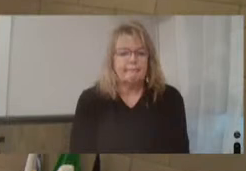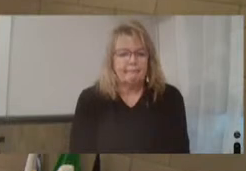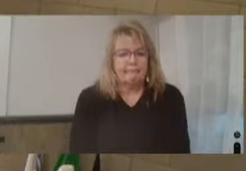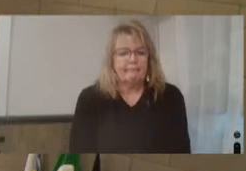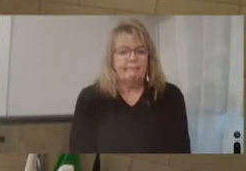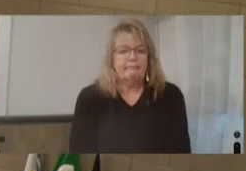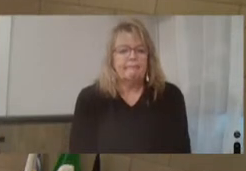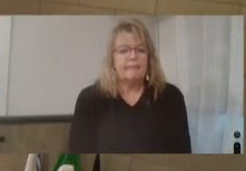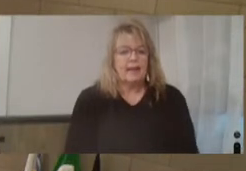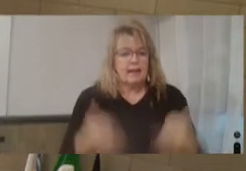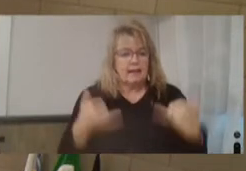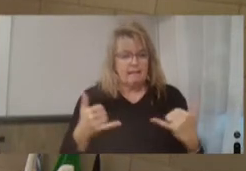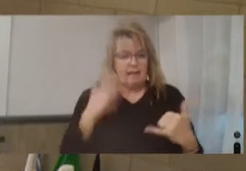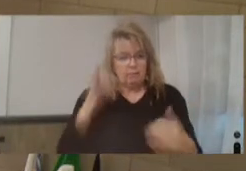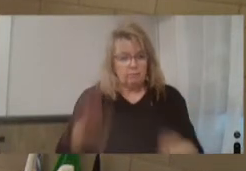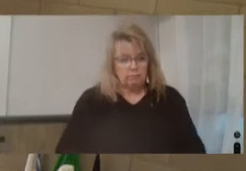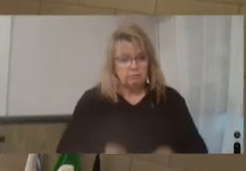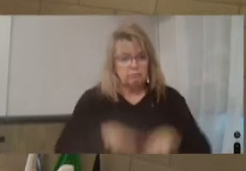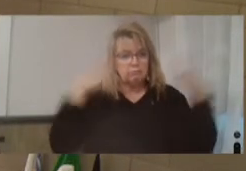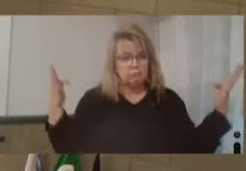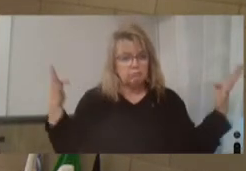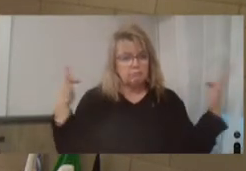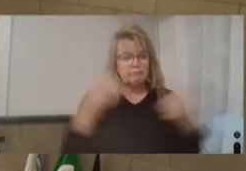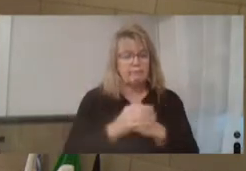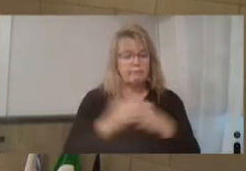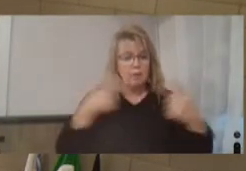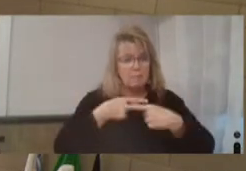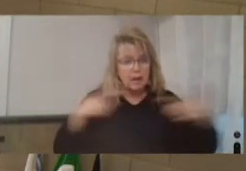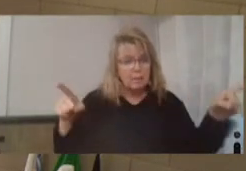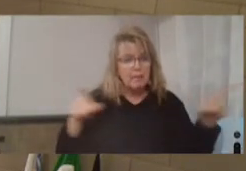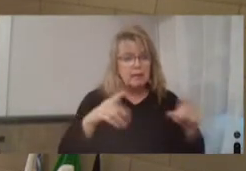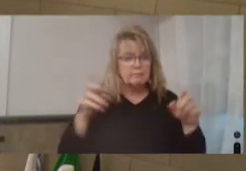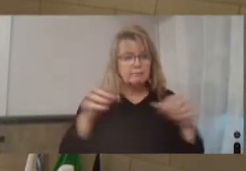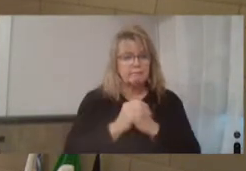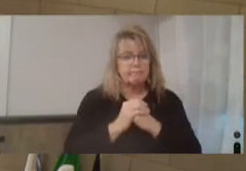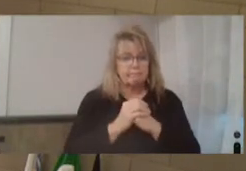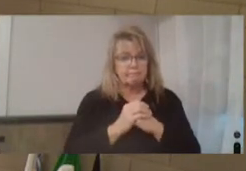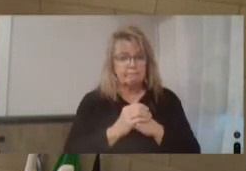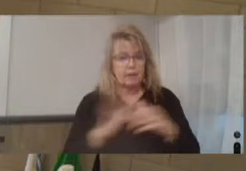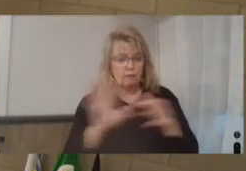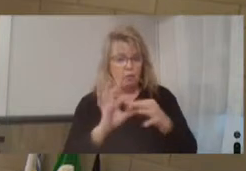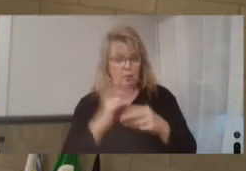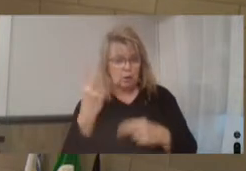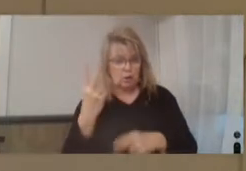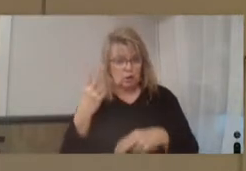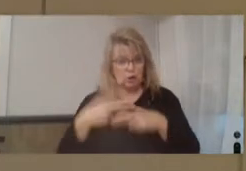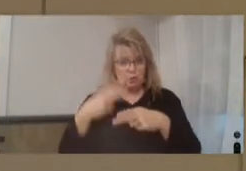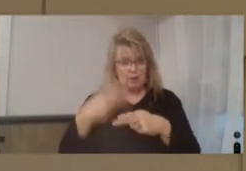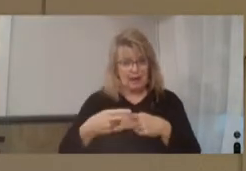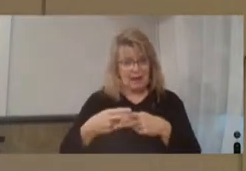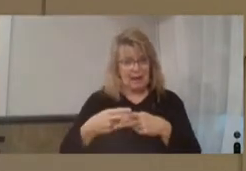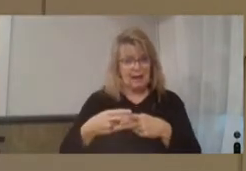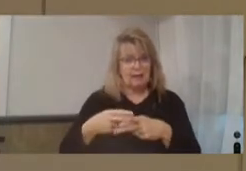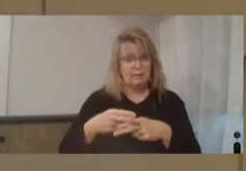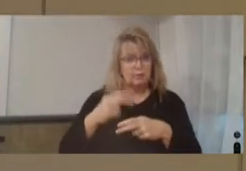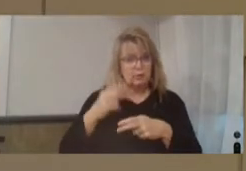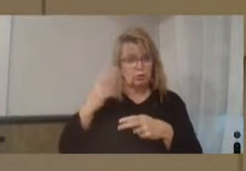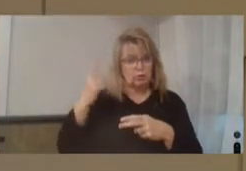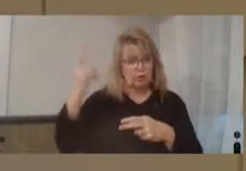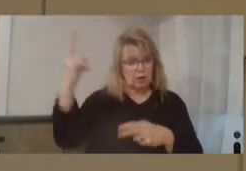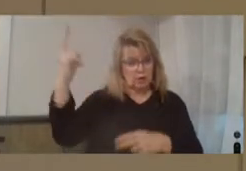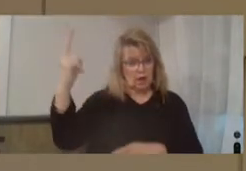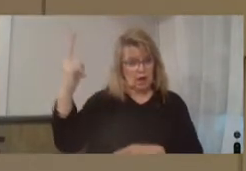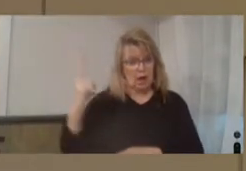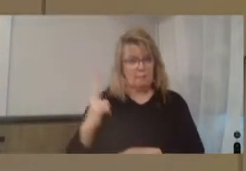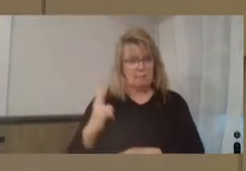So now we're going to open it up for our public forum. I'm going to call two names down at each so that you can come down and have it each